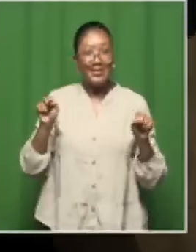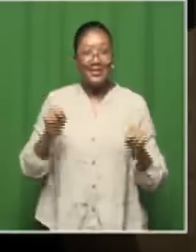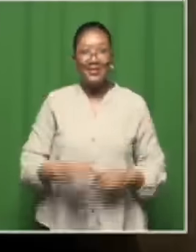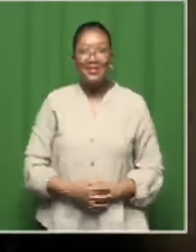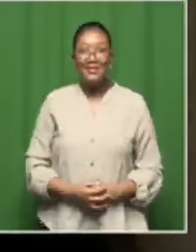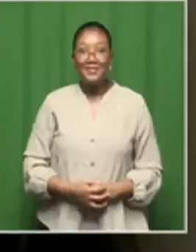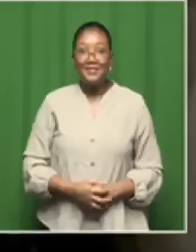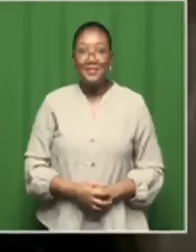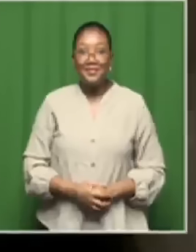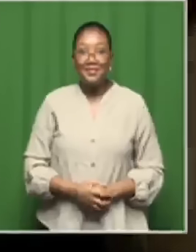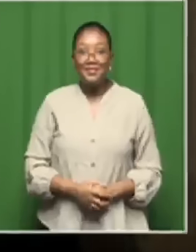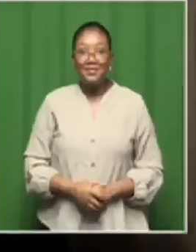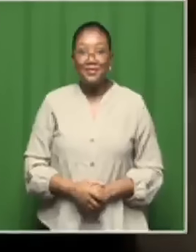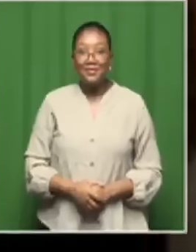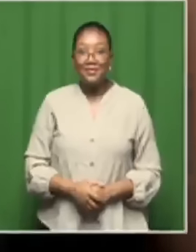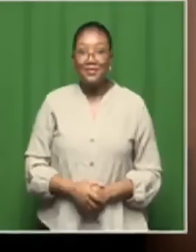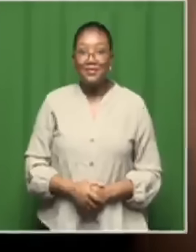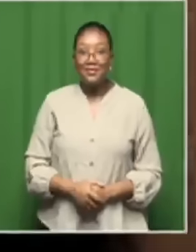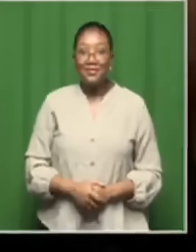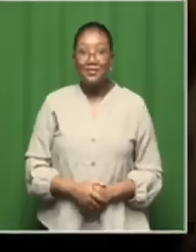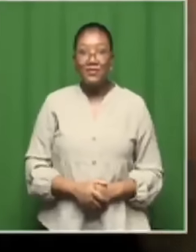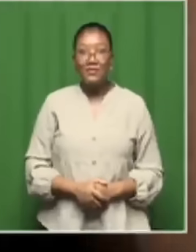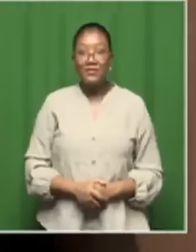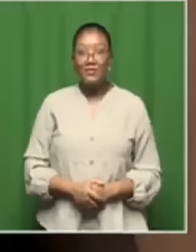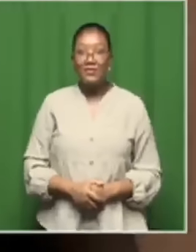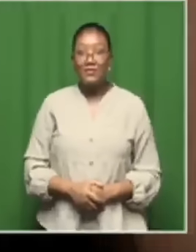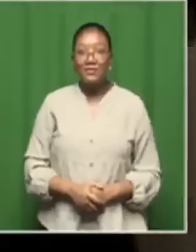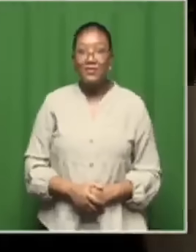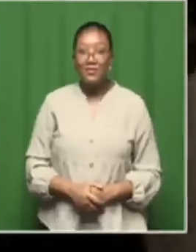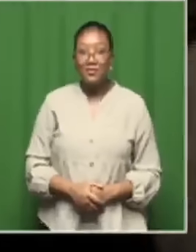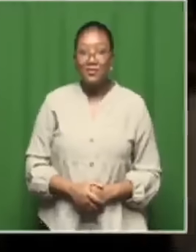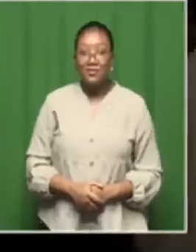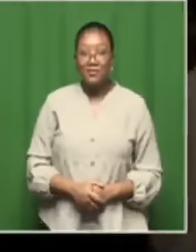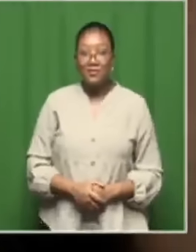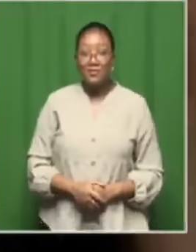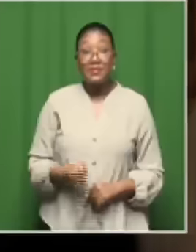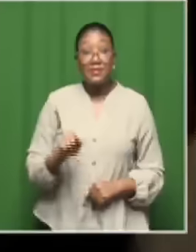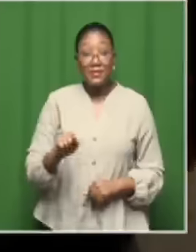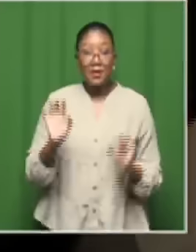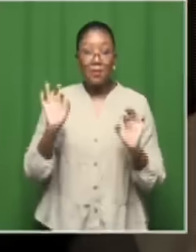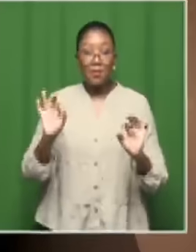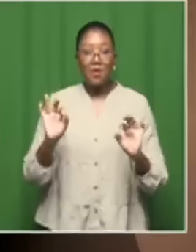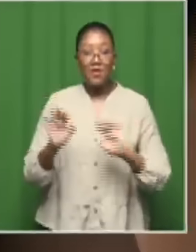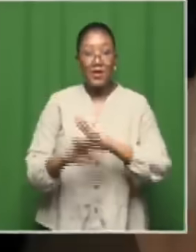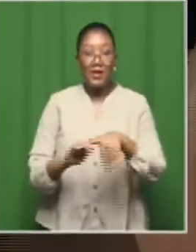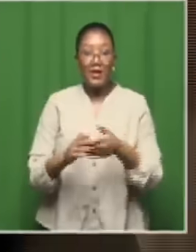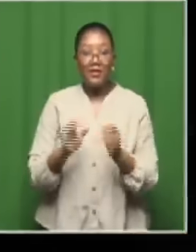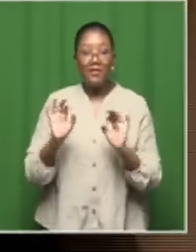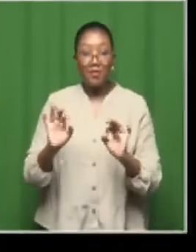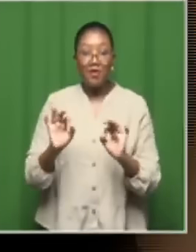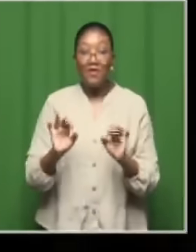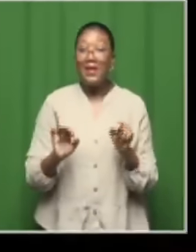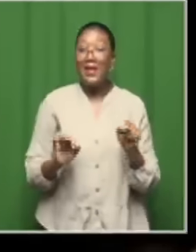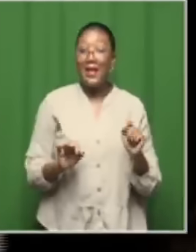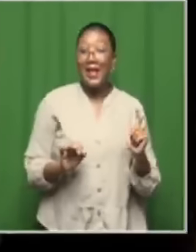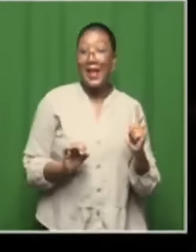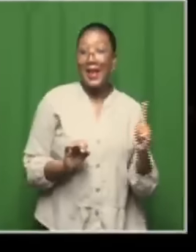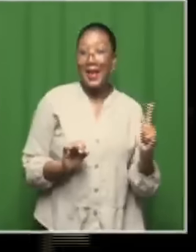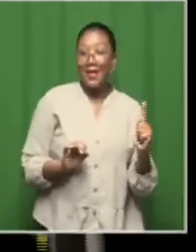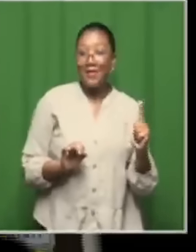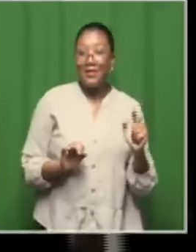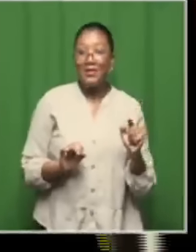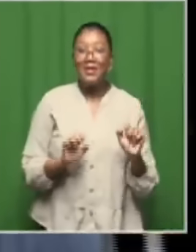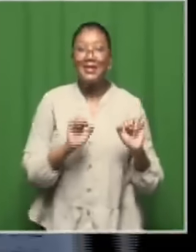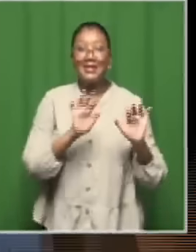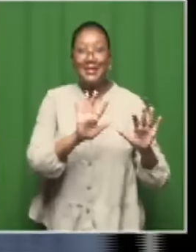a second pole. Yeah. That everything is perfect. The pulse on the left is reading 1016.